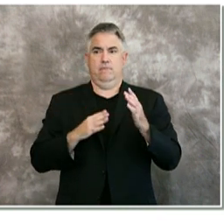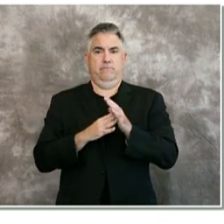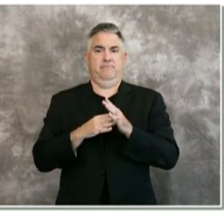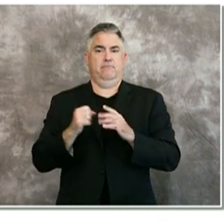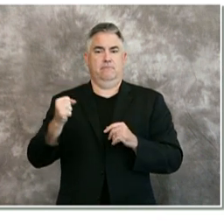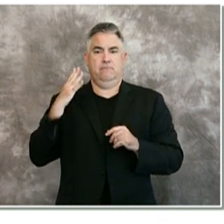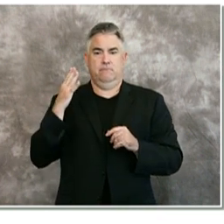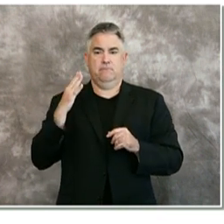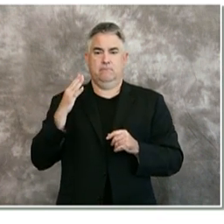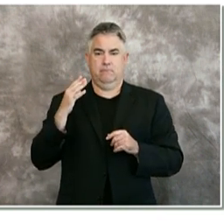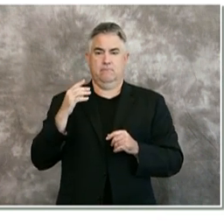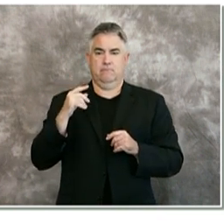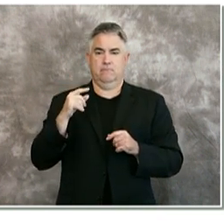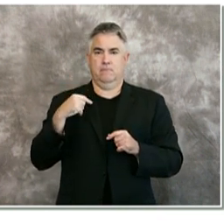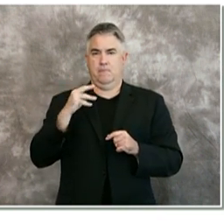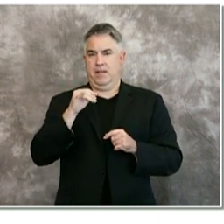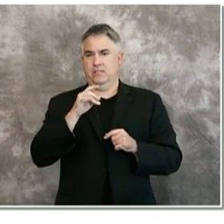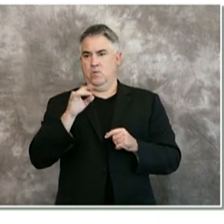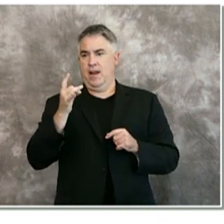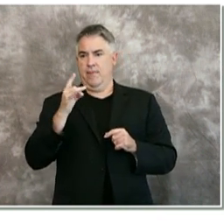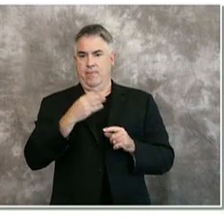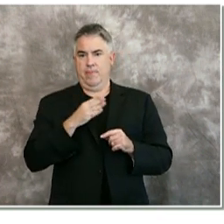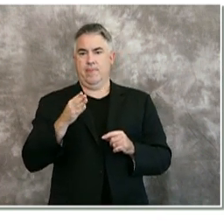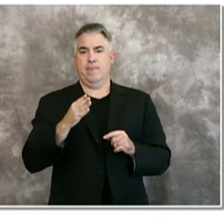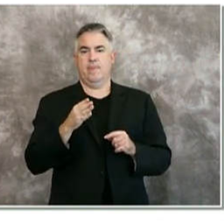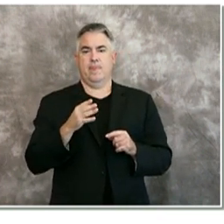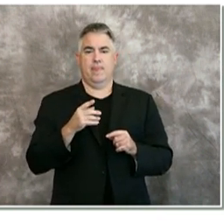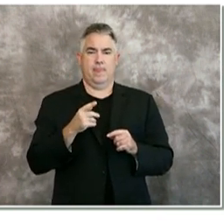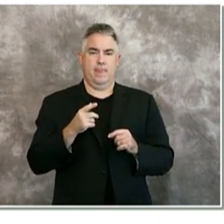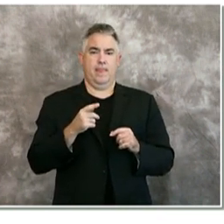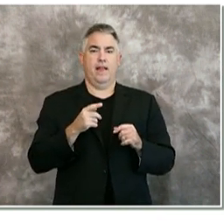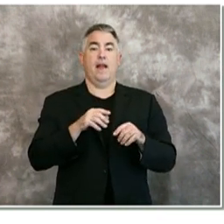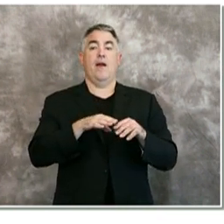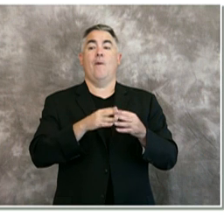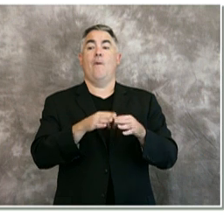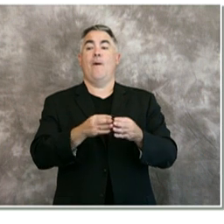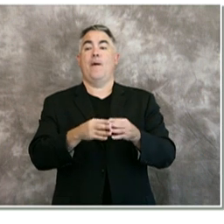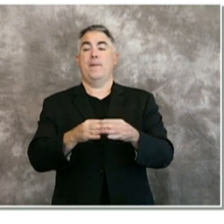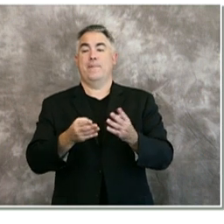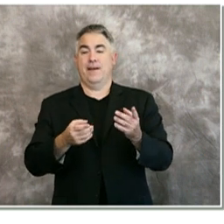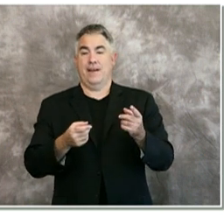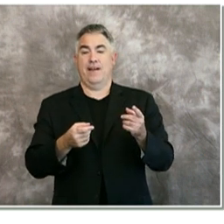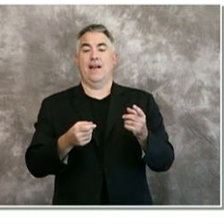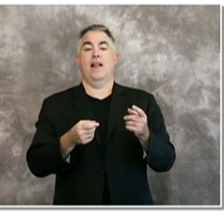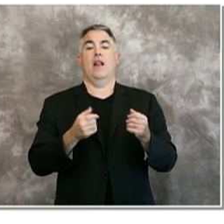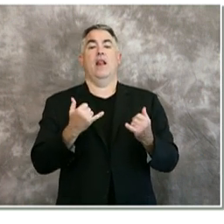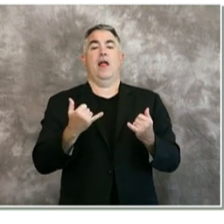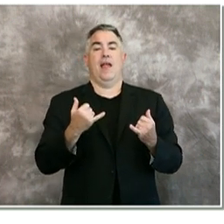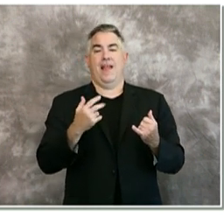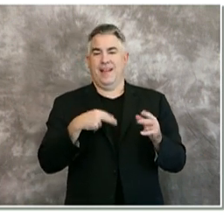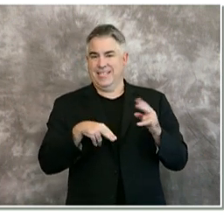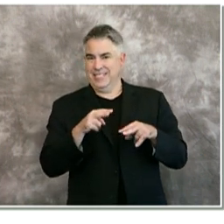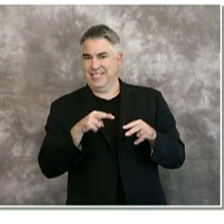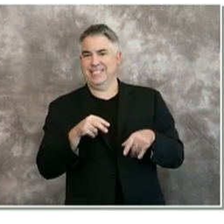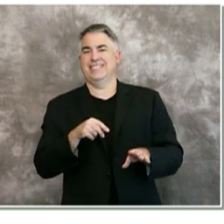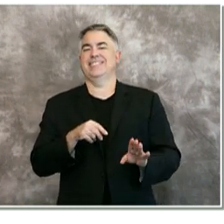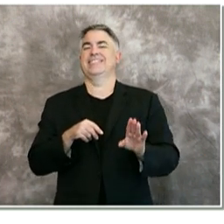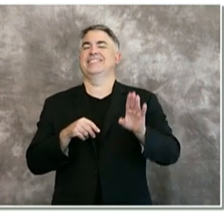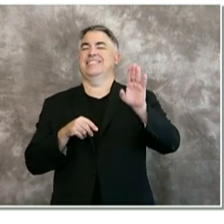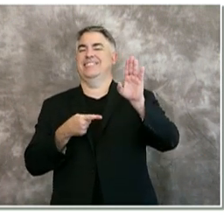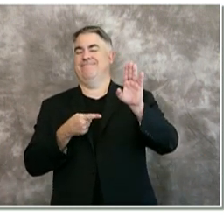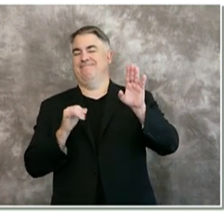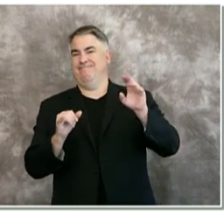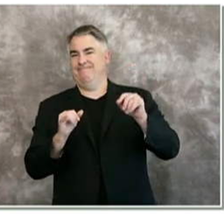8th, but with the reopening of various businesses, we are now seeing increased cases due